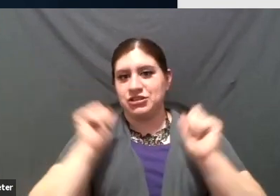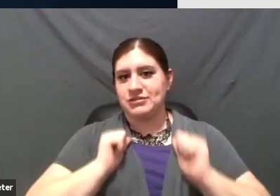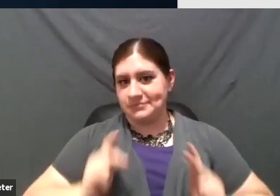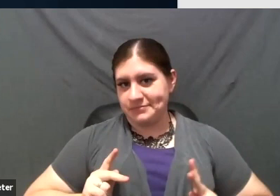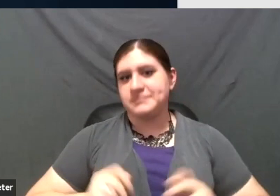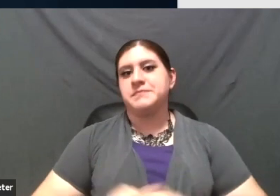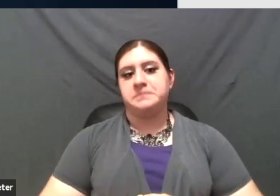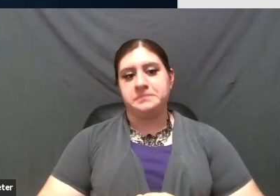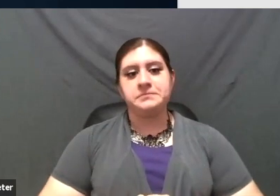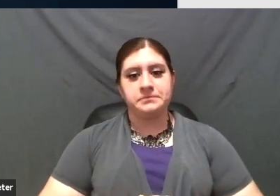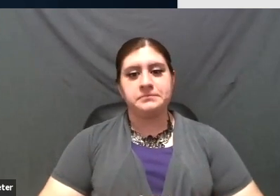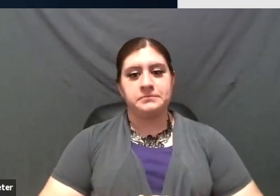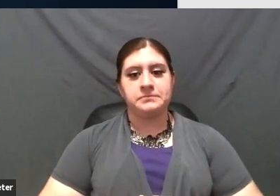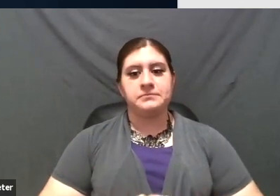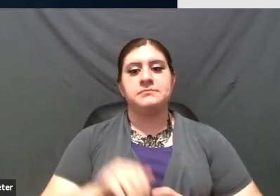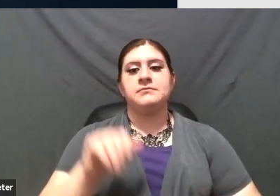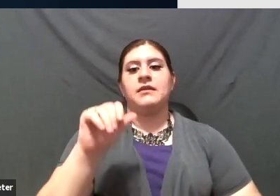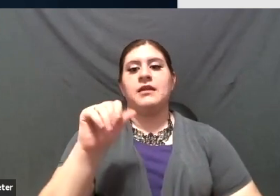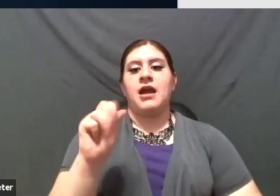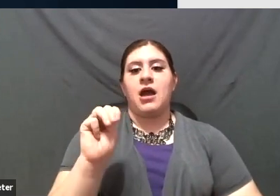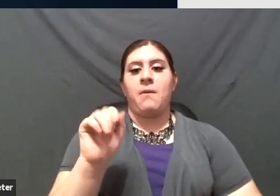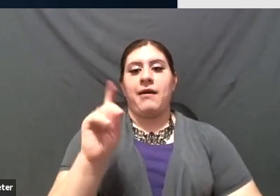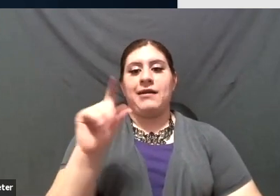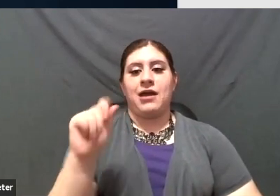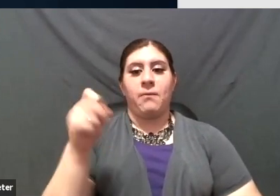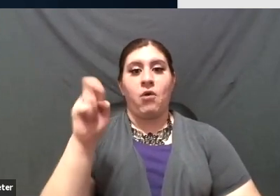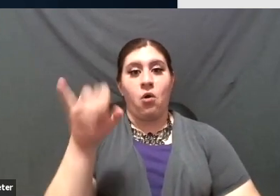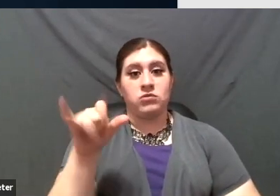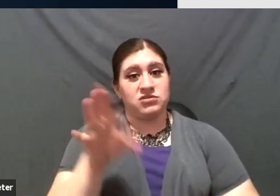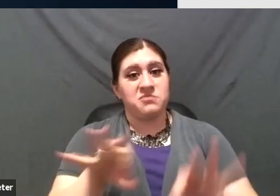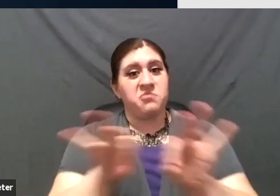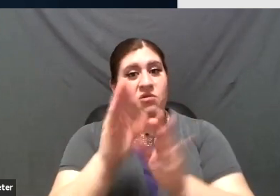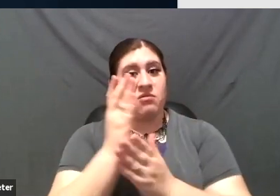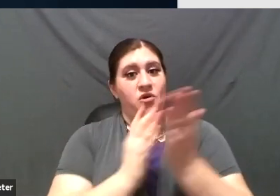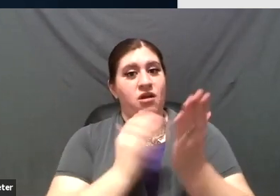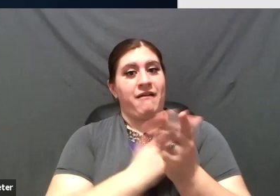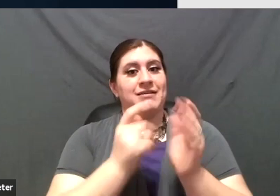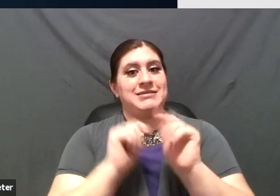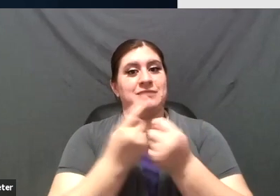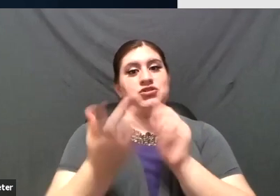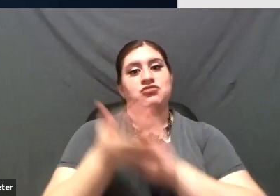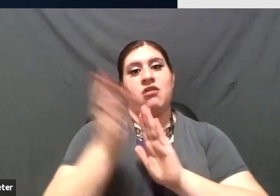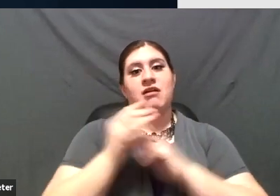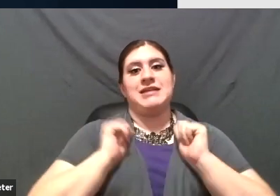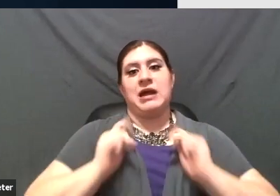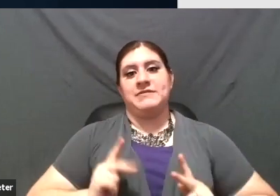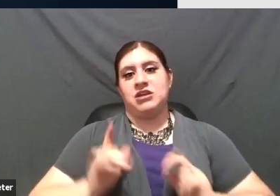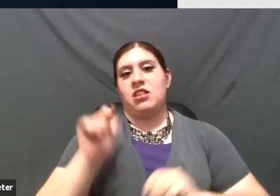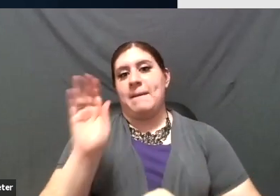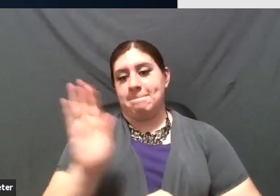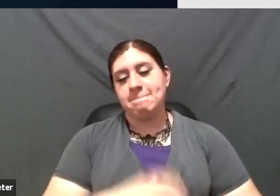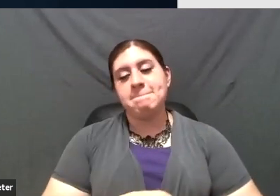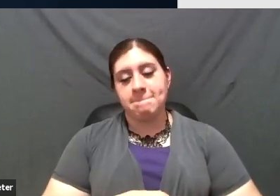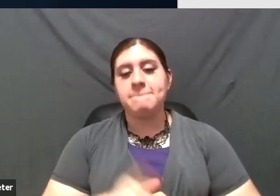well. Amanda Posey is a critical member of our team. She runs our anatomy and physiology labs. And so